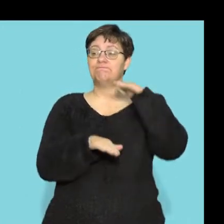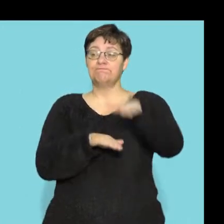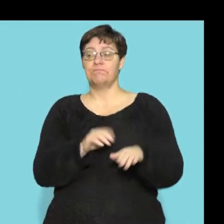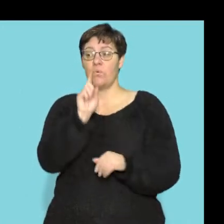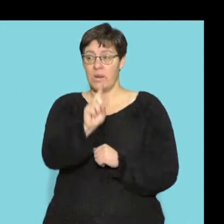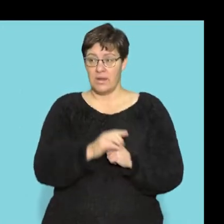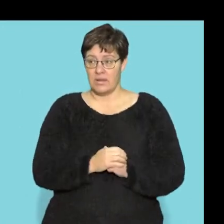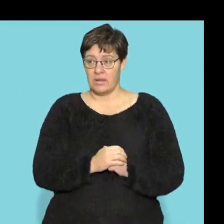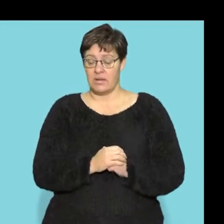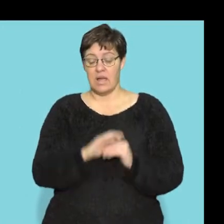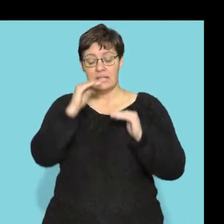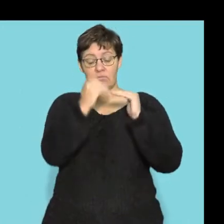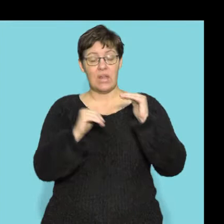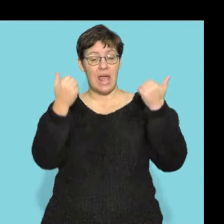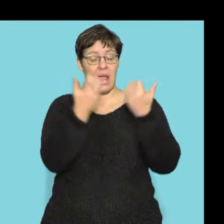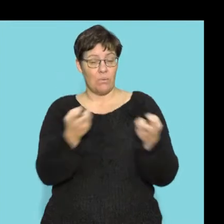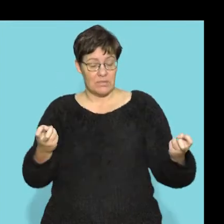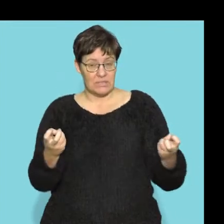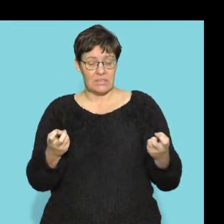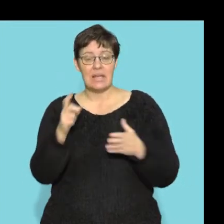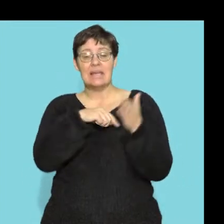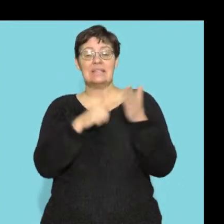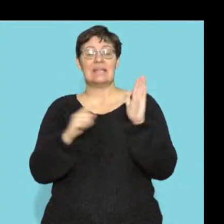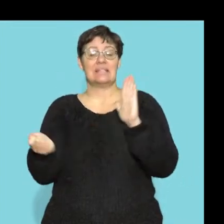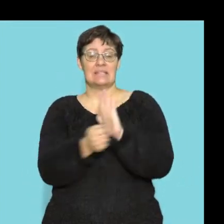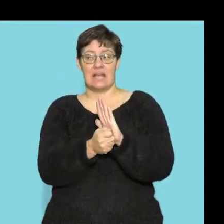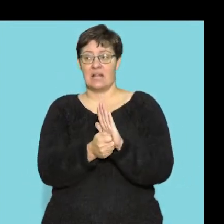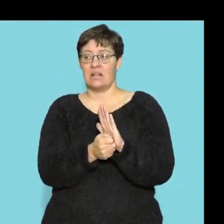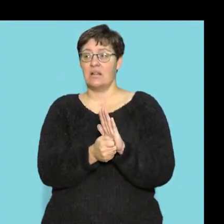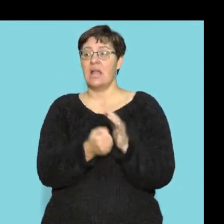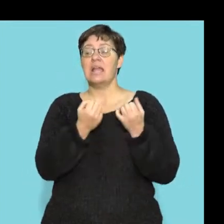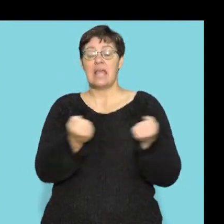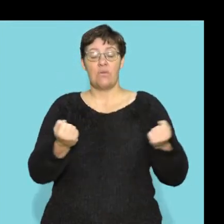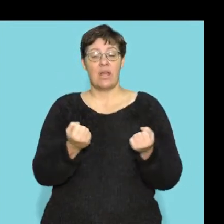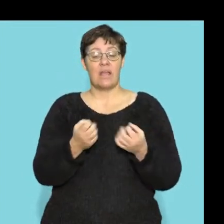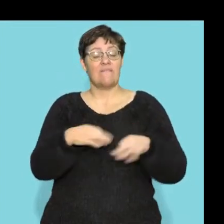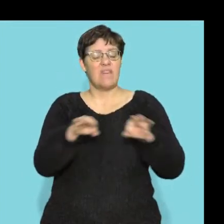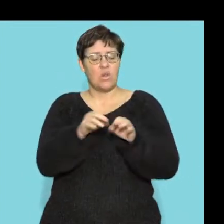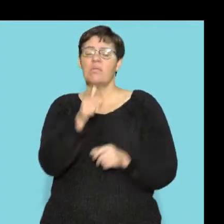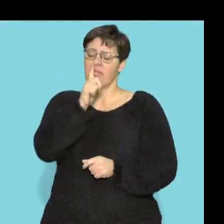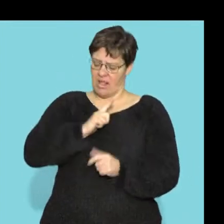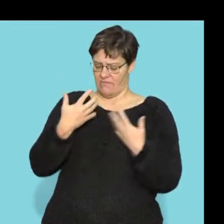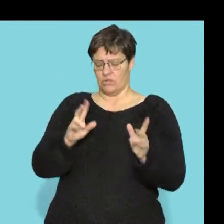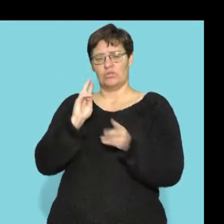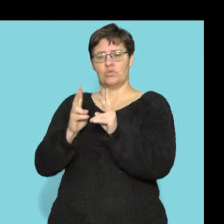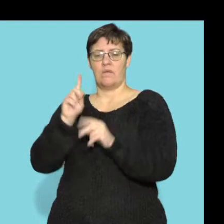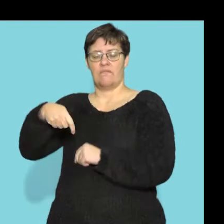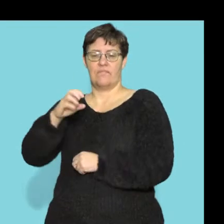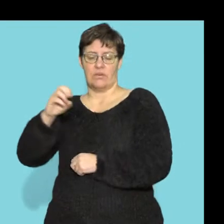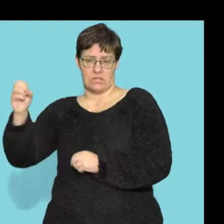your depreciation on equipment at the date of sale. Your carrying value, they told you, was 12,000 Rand.